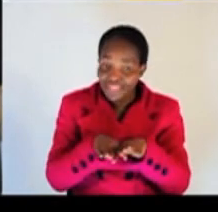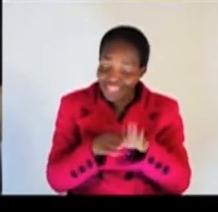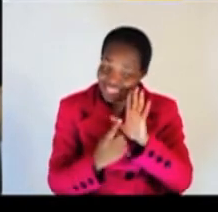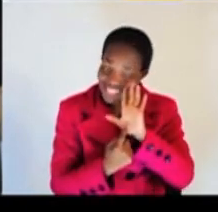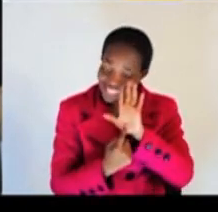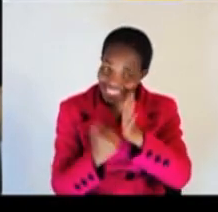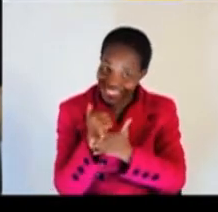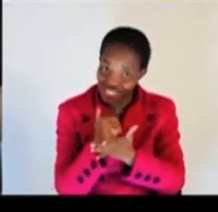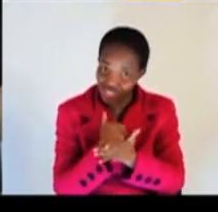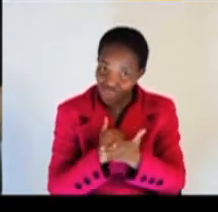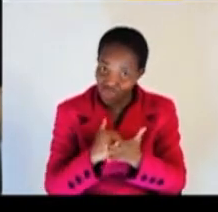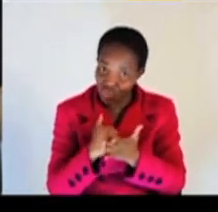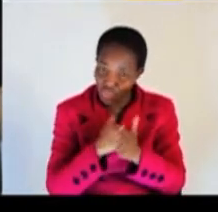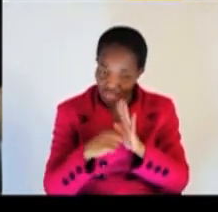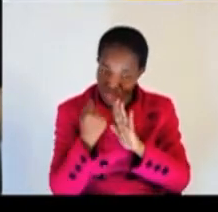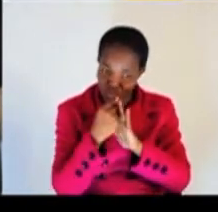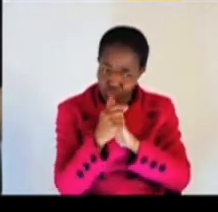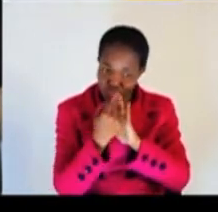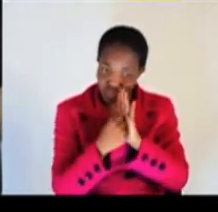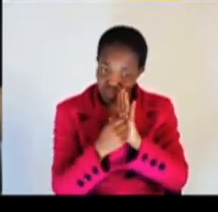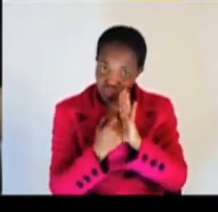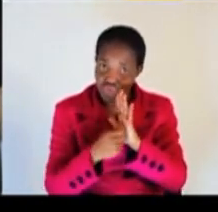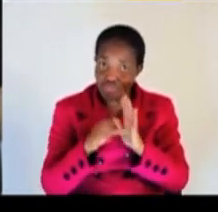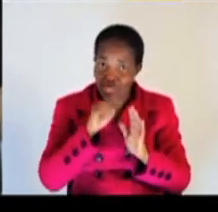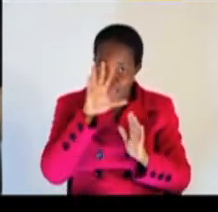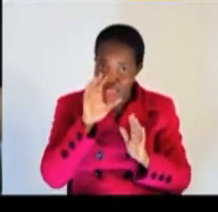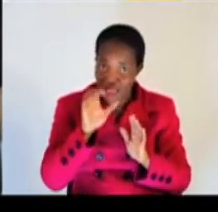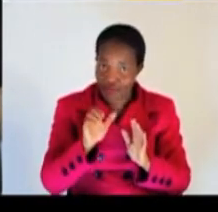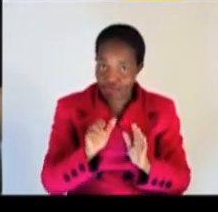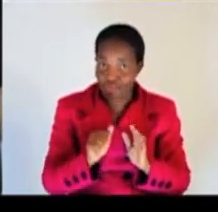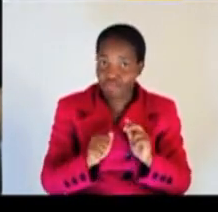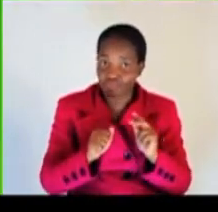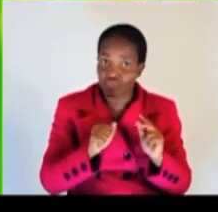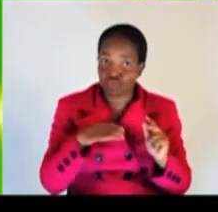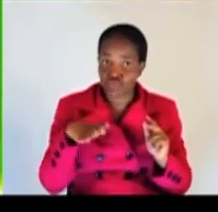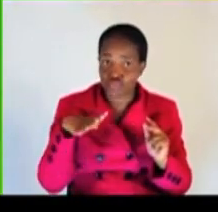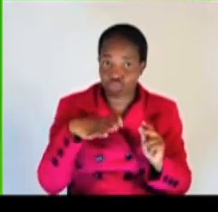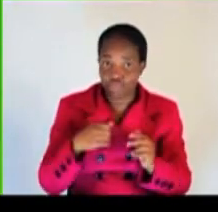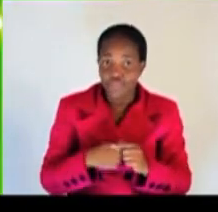clear in a letter to the South African Commissioner of Police.